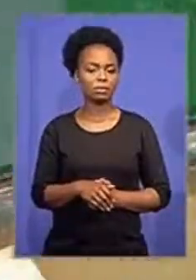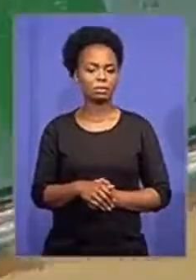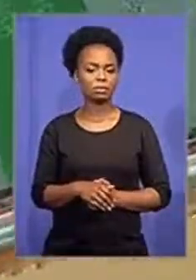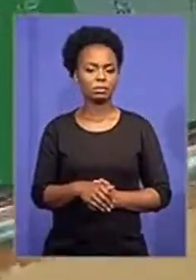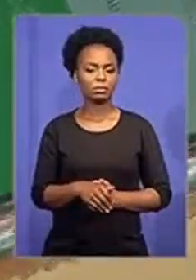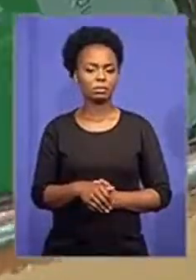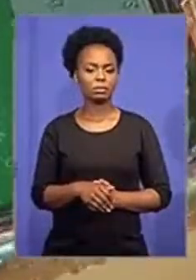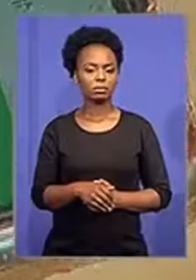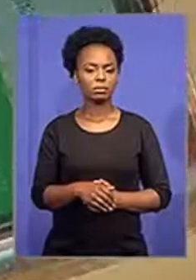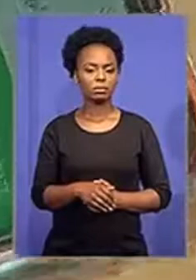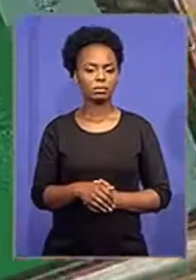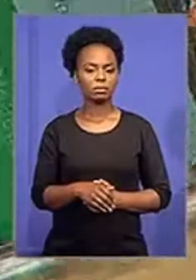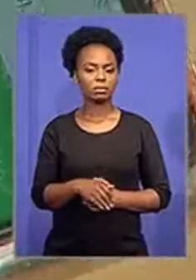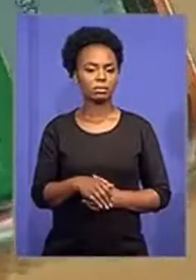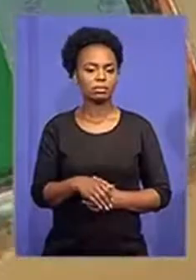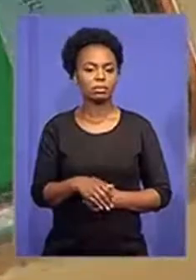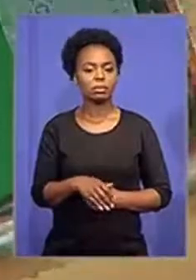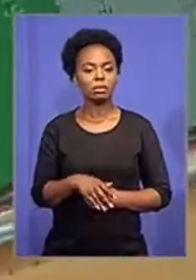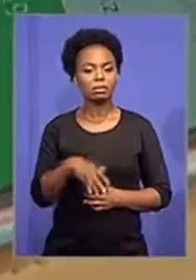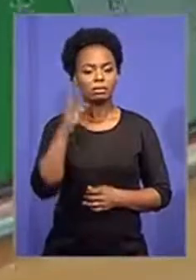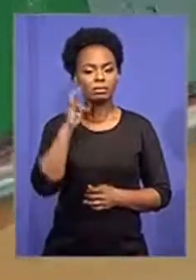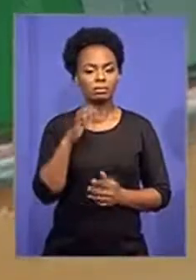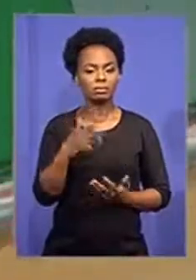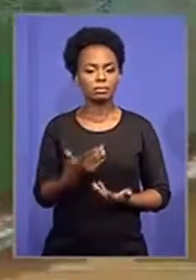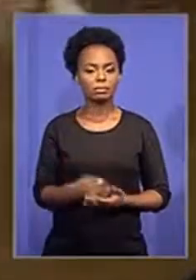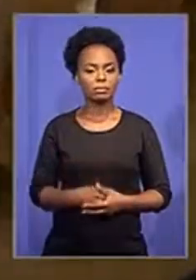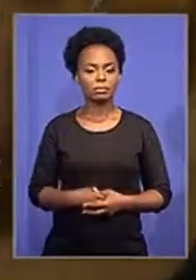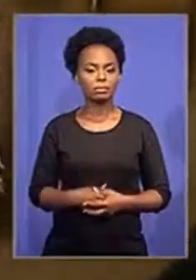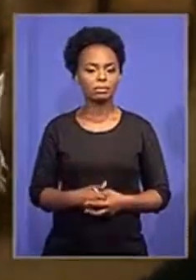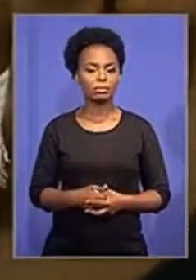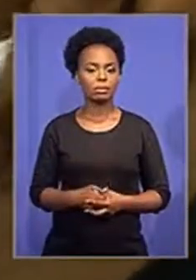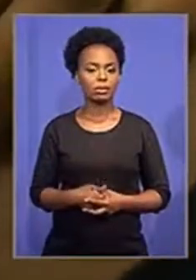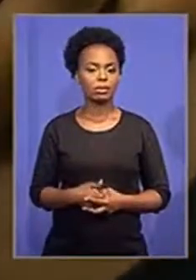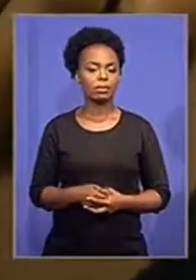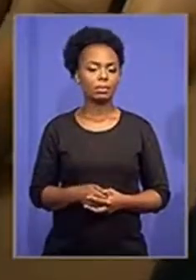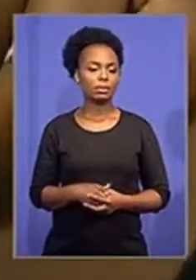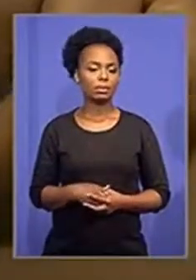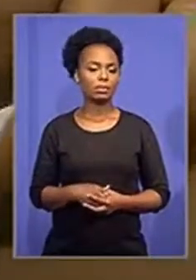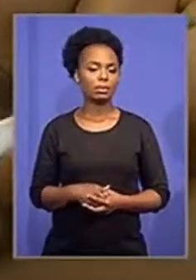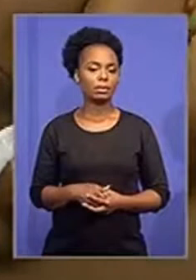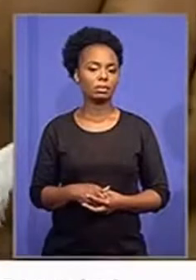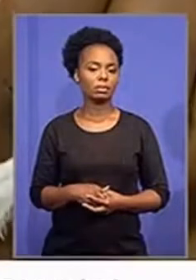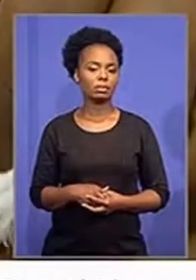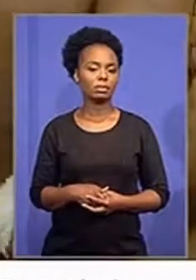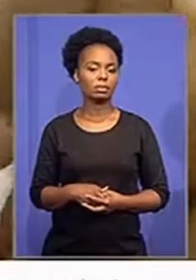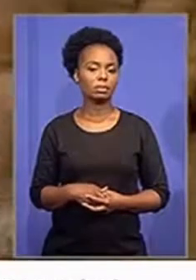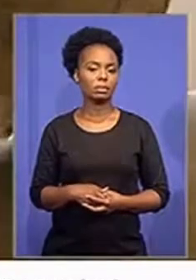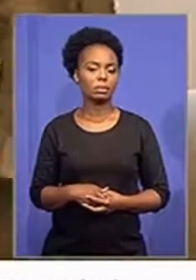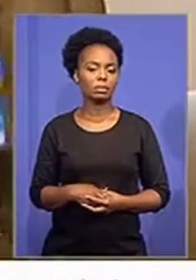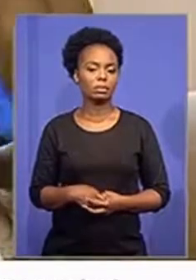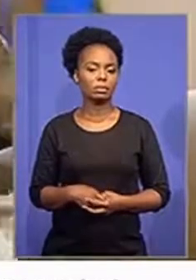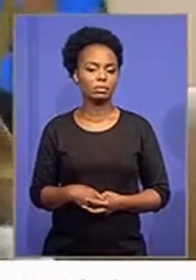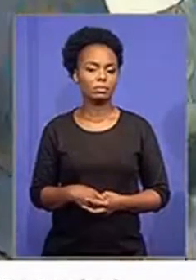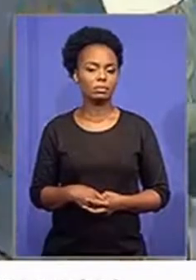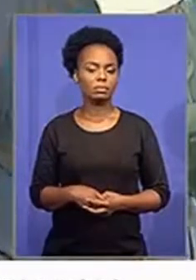tse 50 e le mmelehisi. O ipiletsa ho batho ba hodileng ho nkela hlohong mehato ya boingodiso. O re